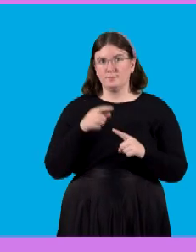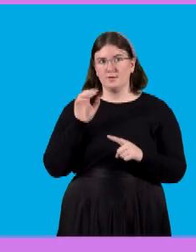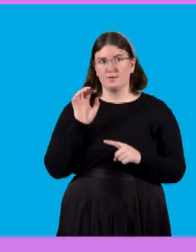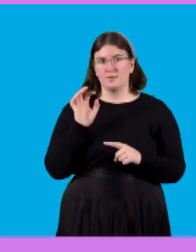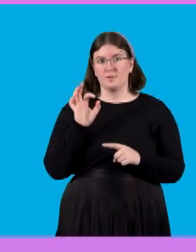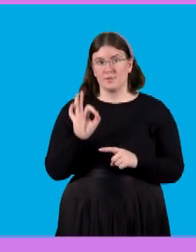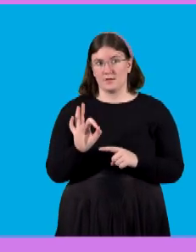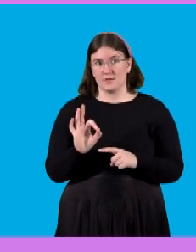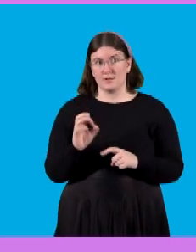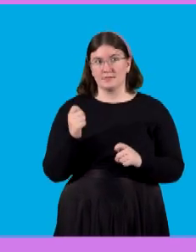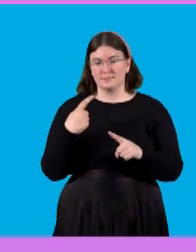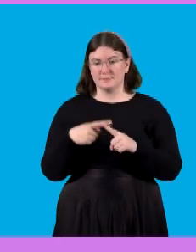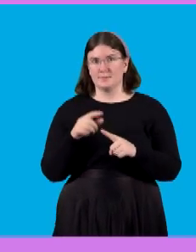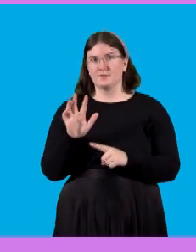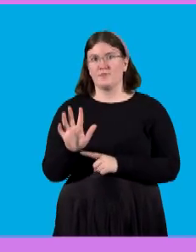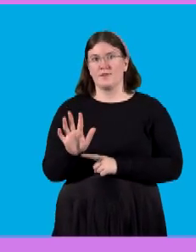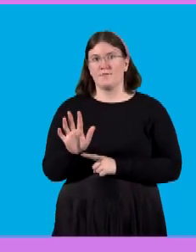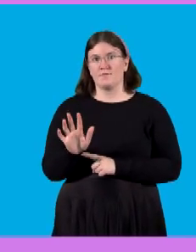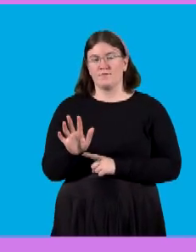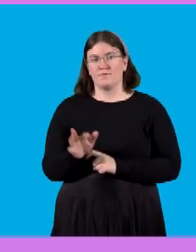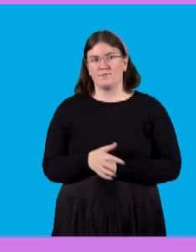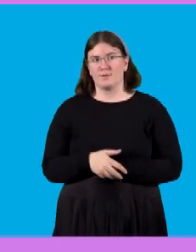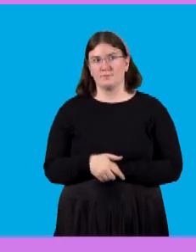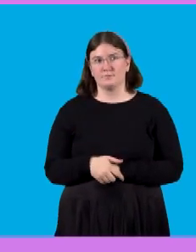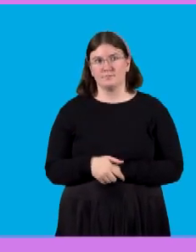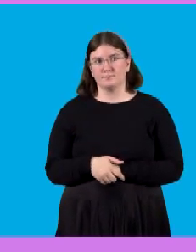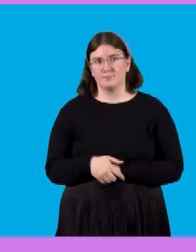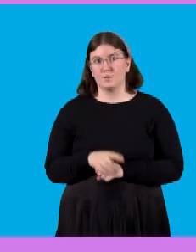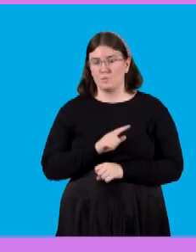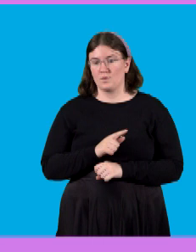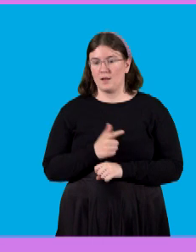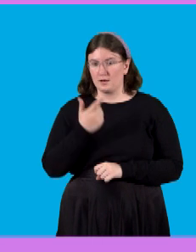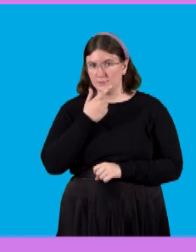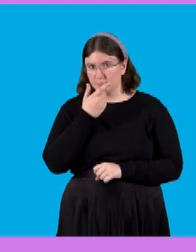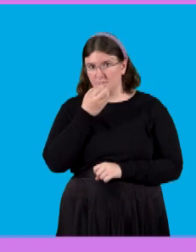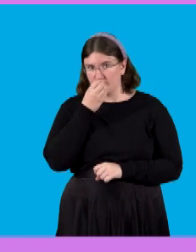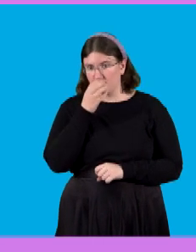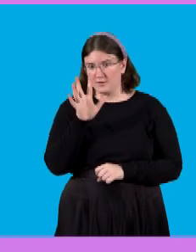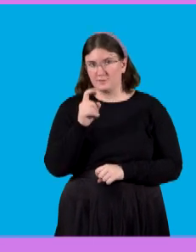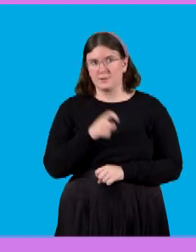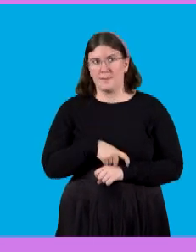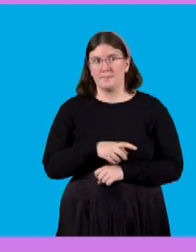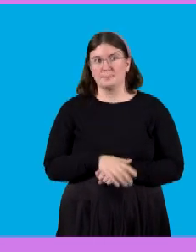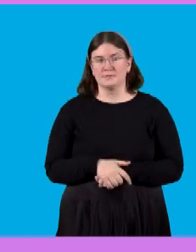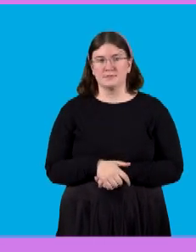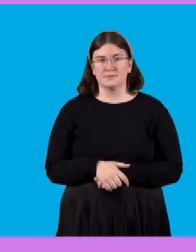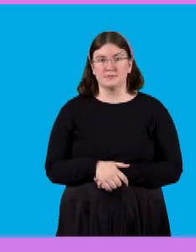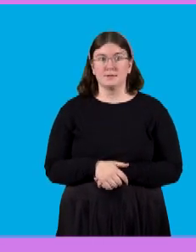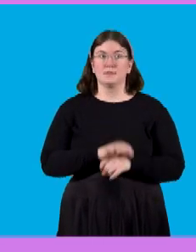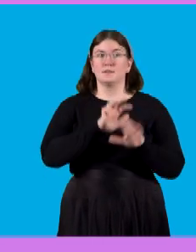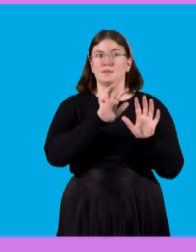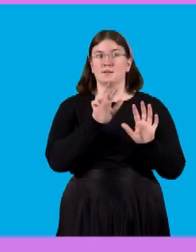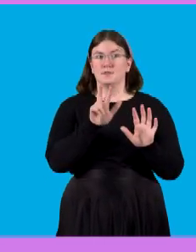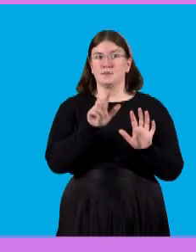98.10 multiply by the three of them, multiply by the 5 times that they've been eating at the restaurant at the